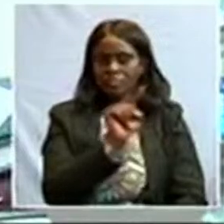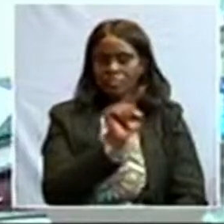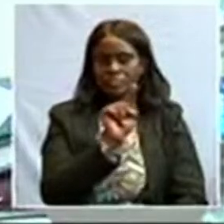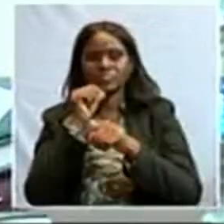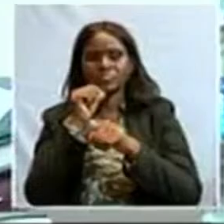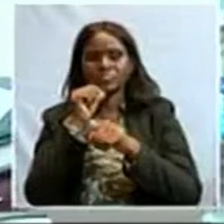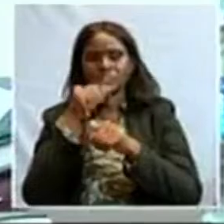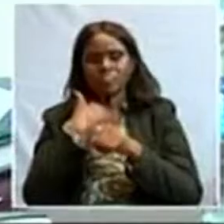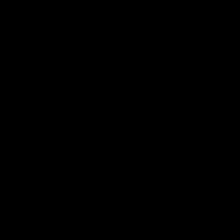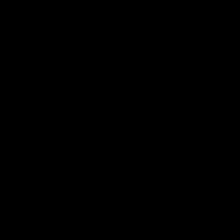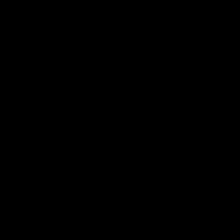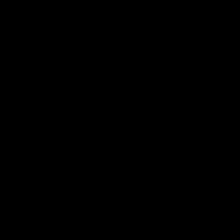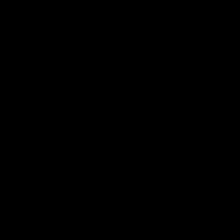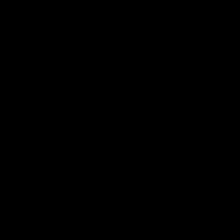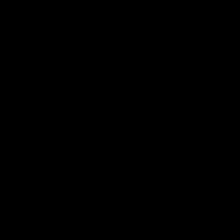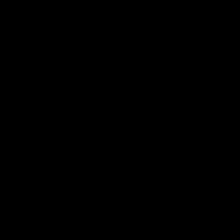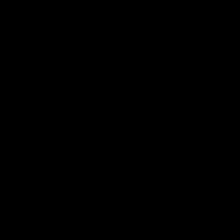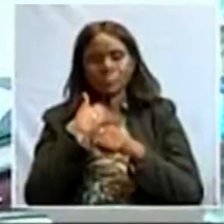of financial and technical